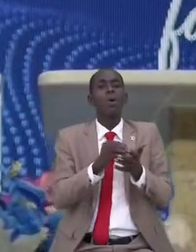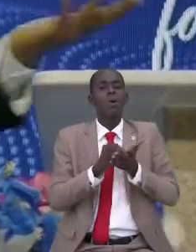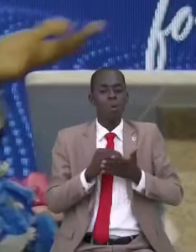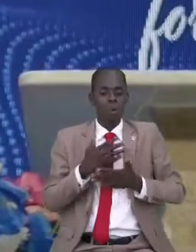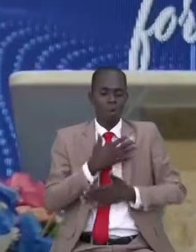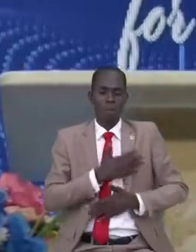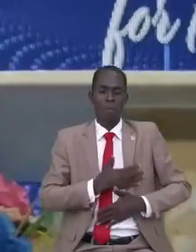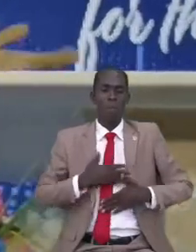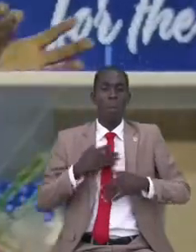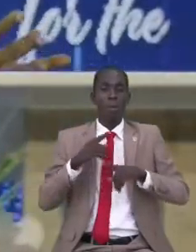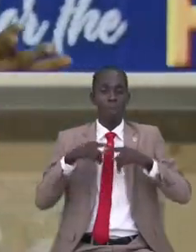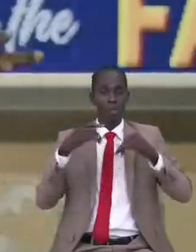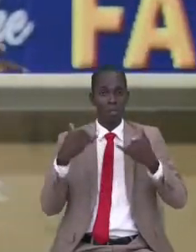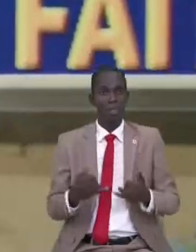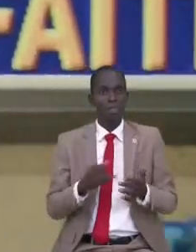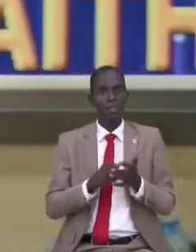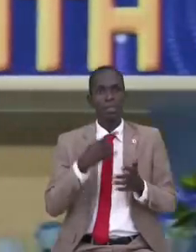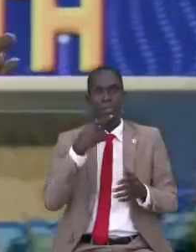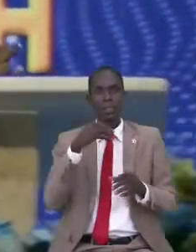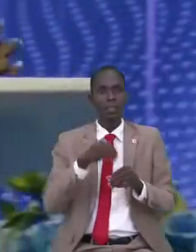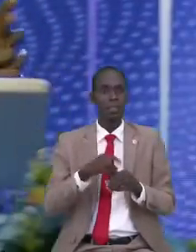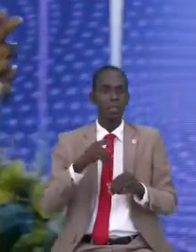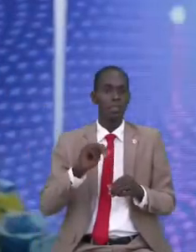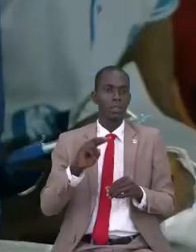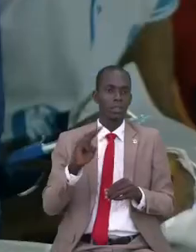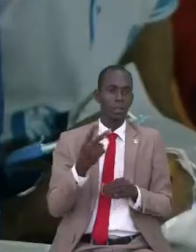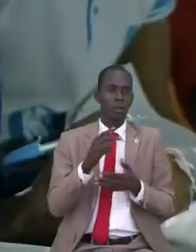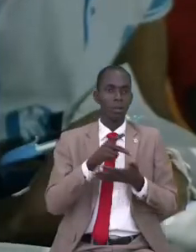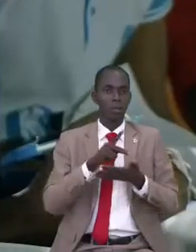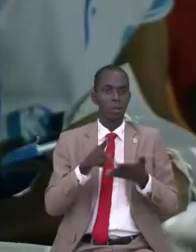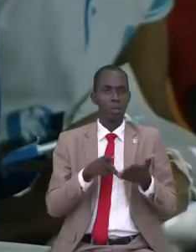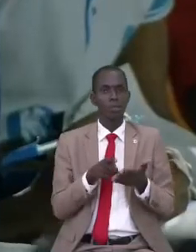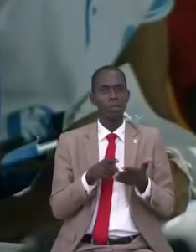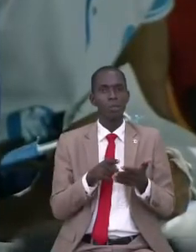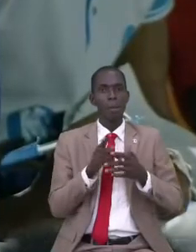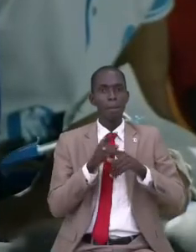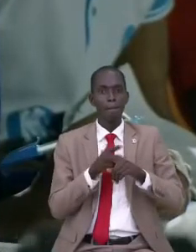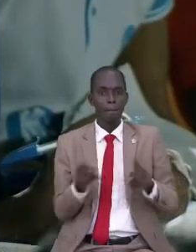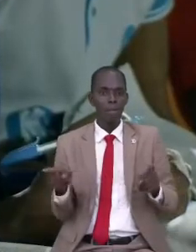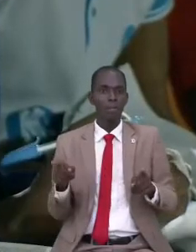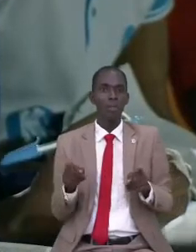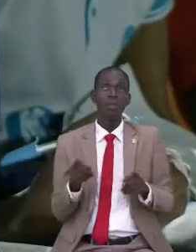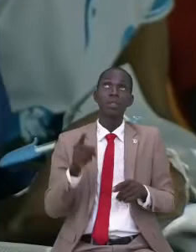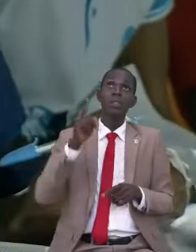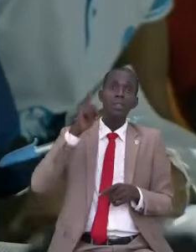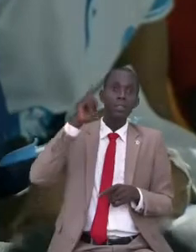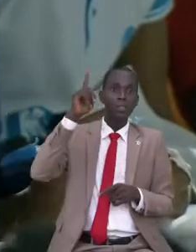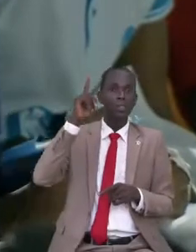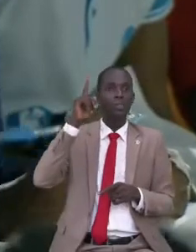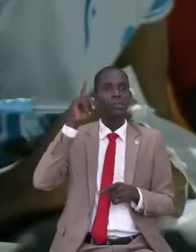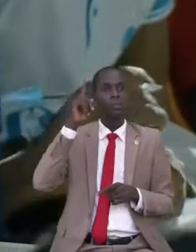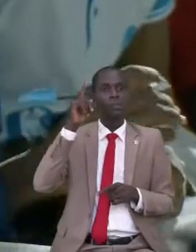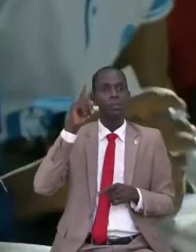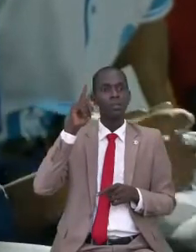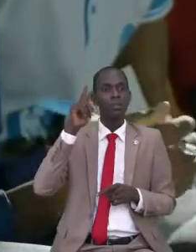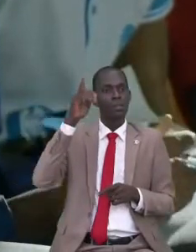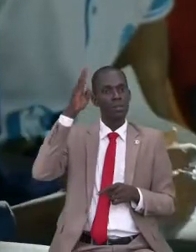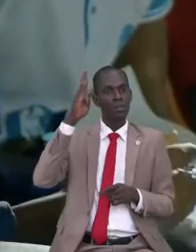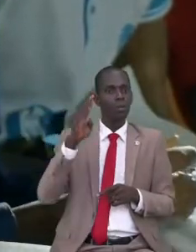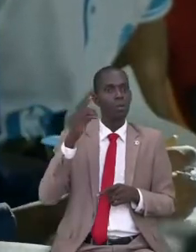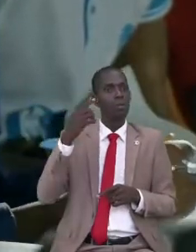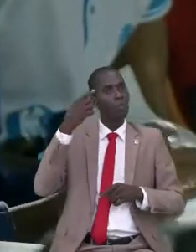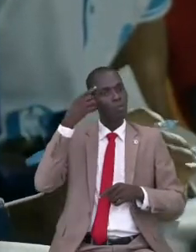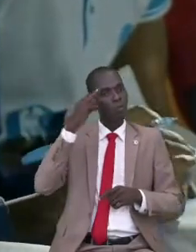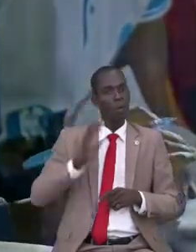But now it says in the second part of that sentence, but he, God, for our profit.